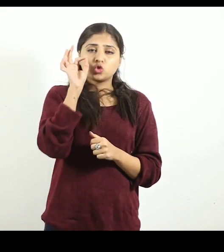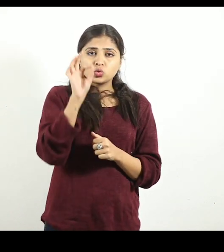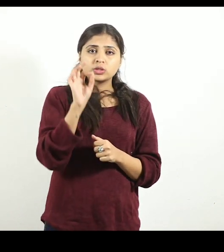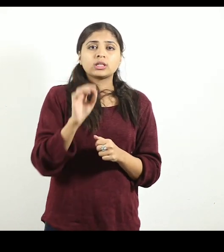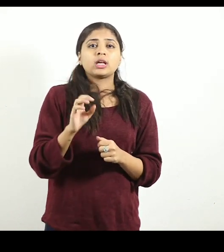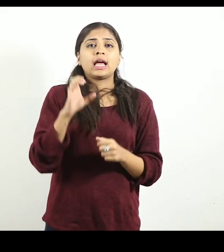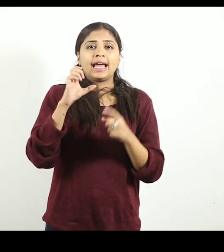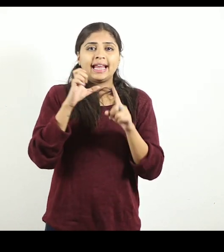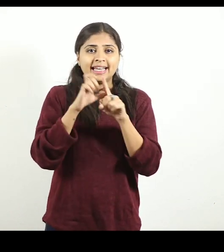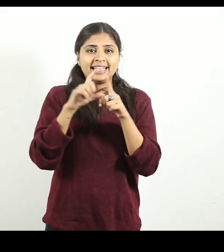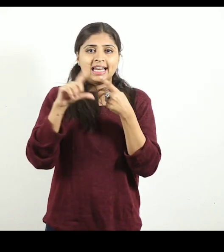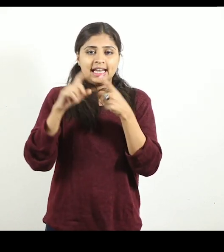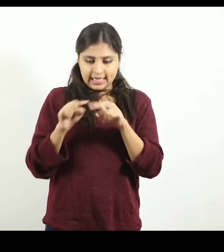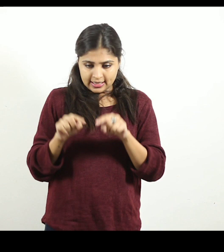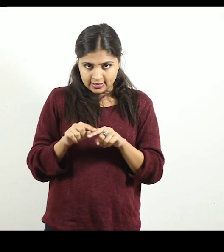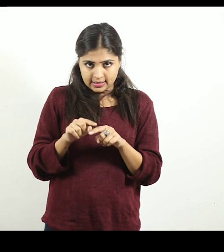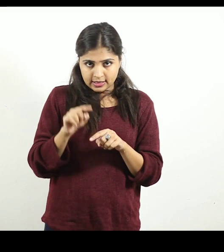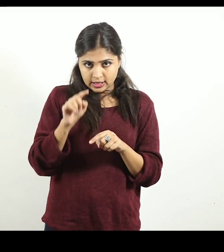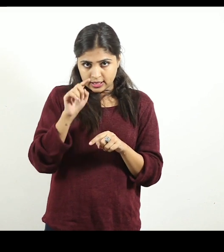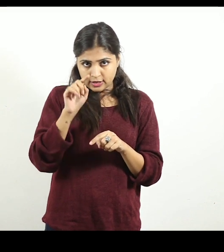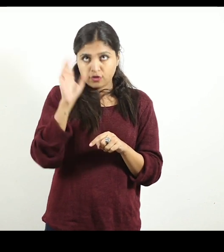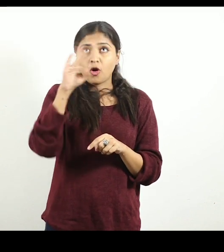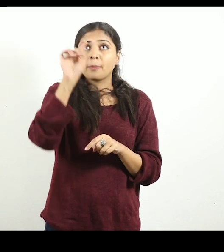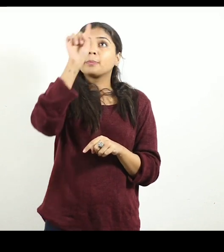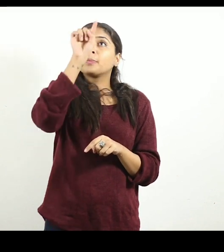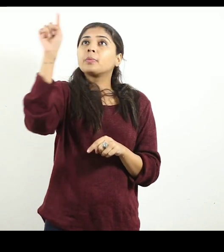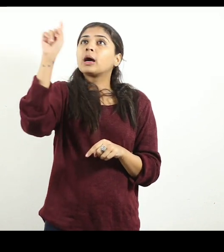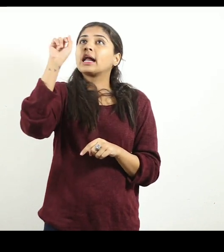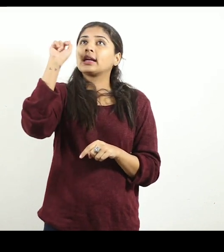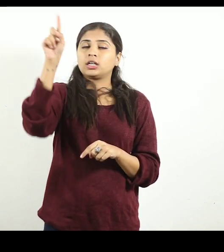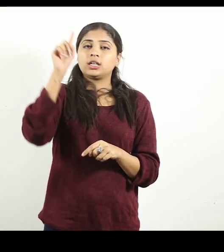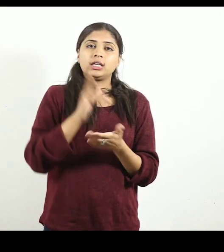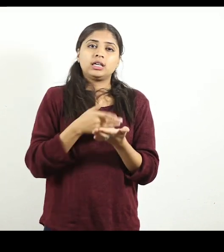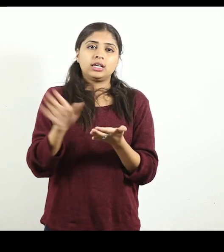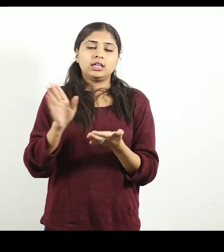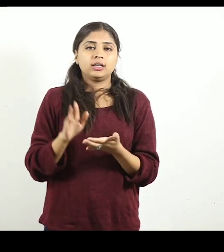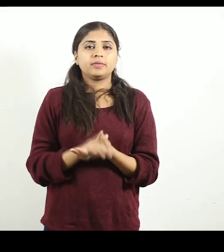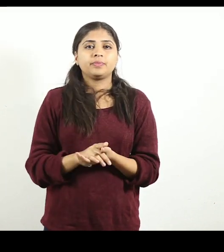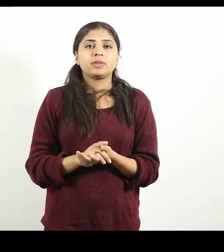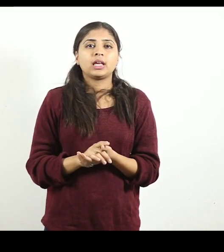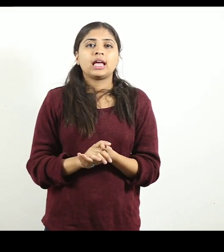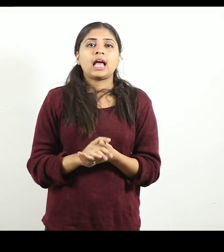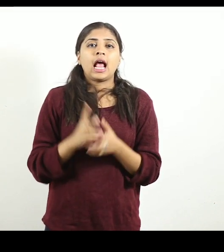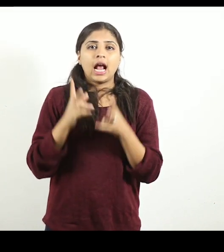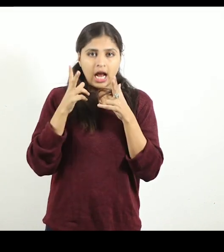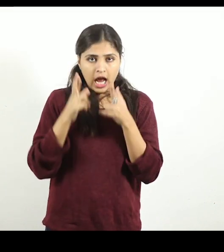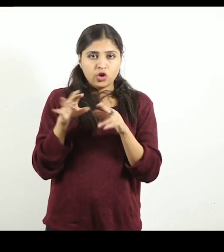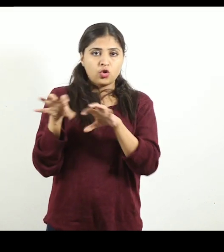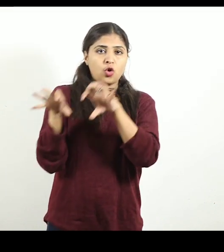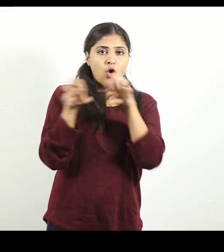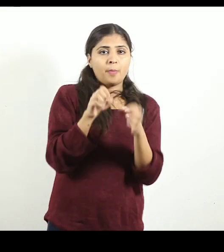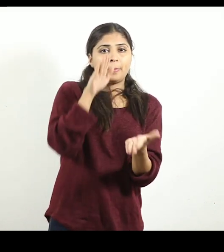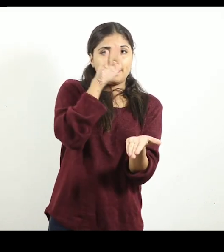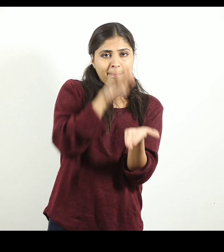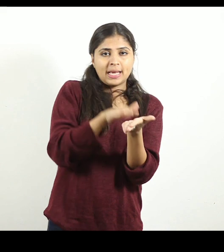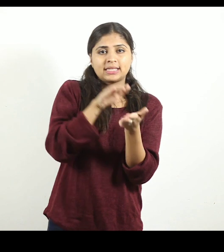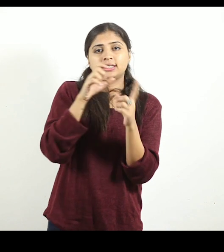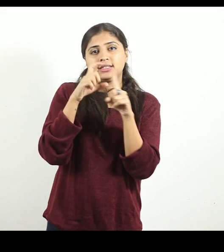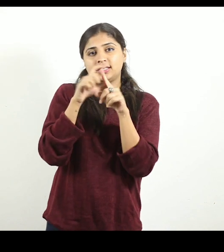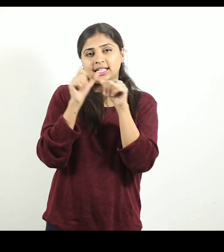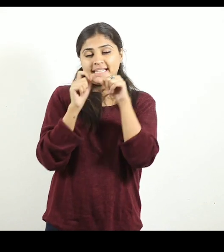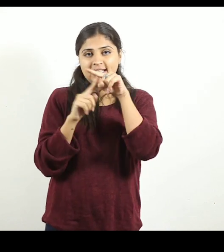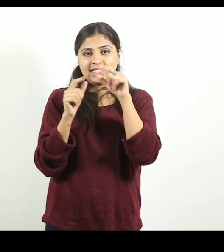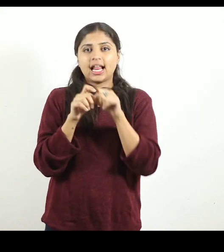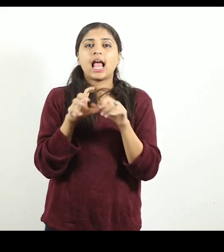Delete command from the ribbon. Cut, copy and paste data.